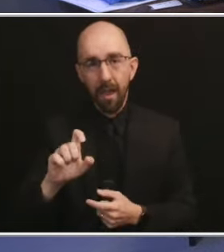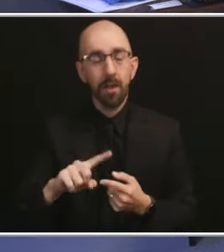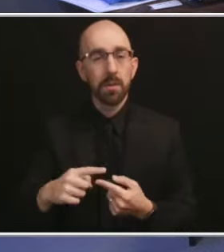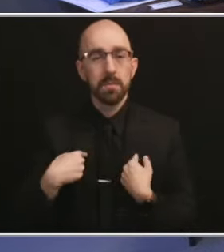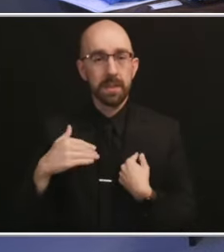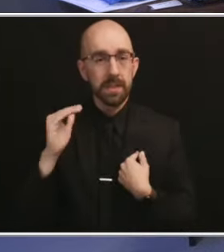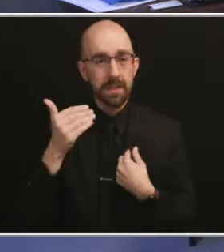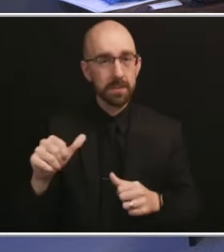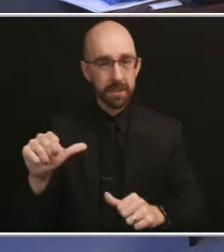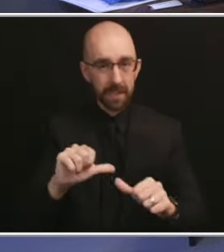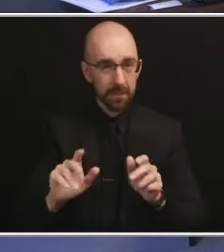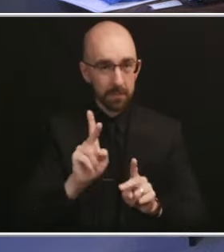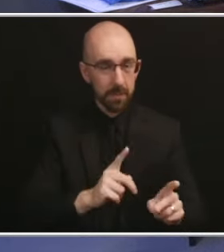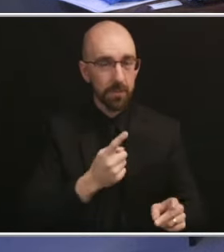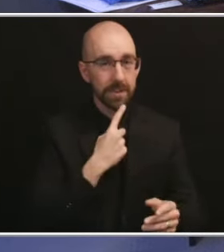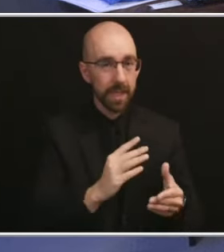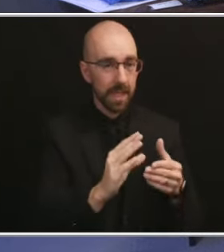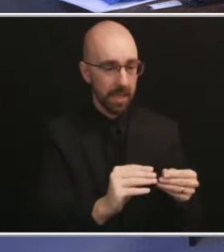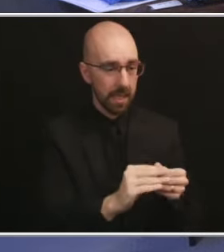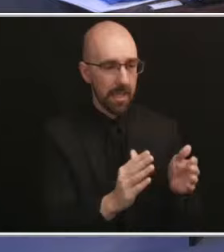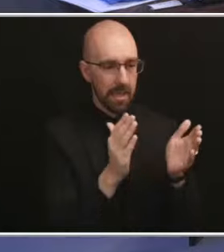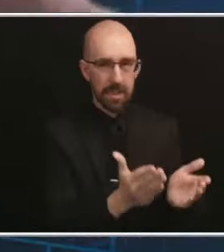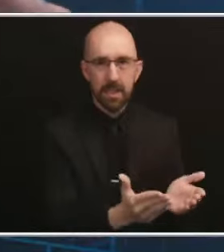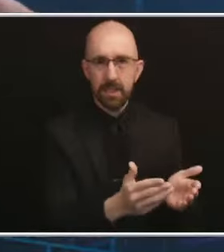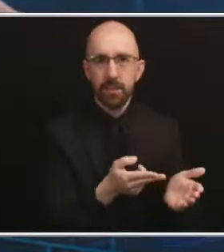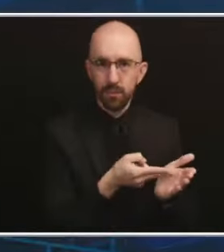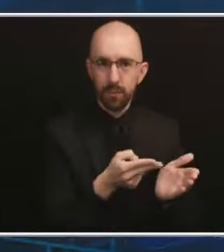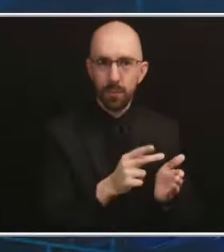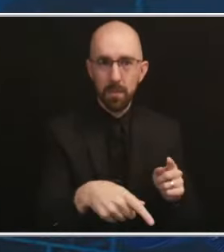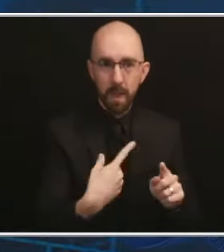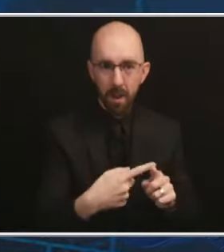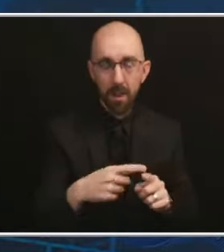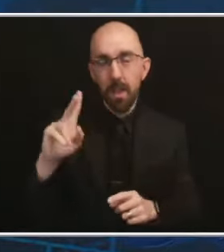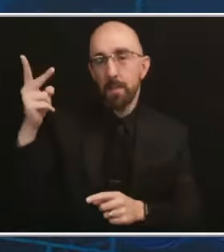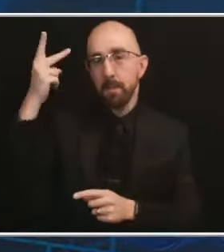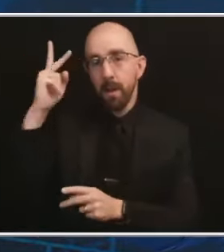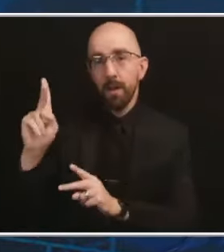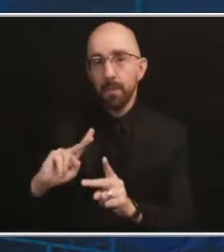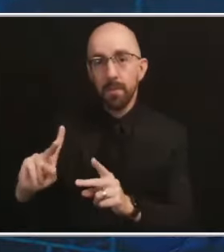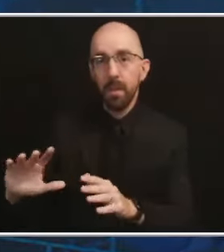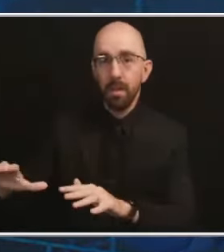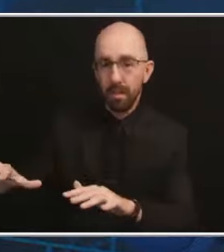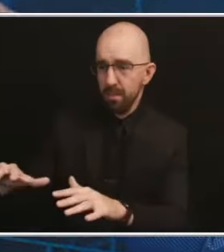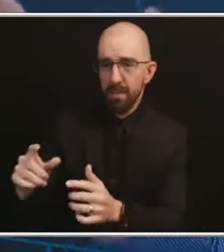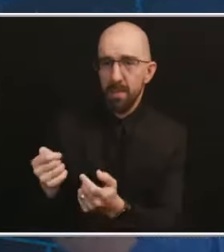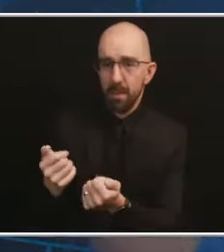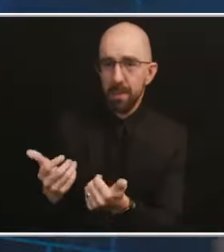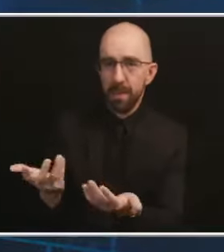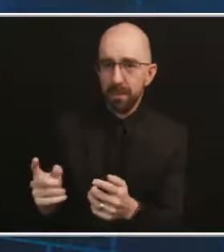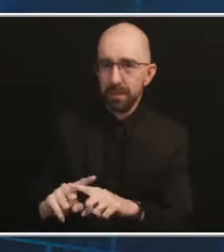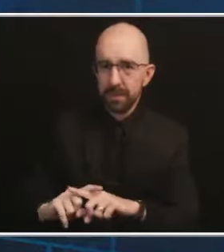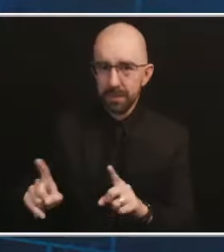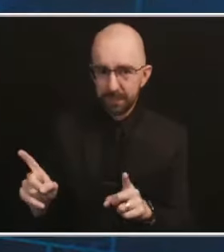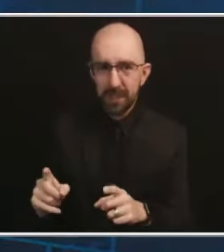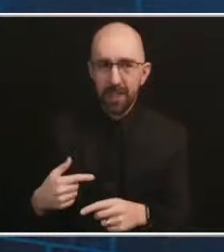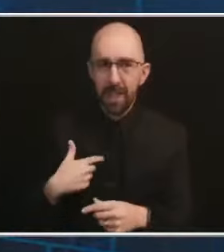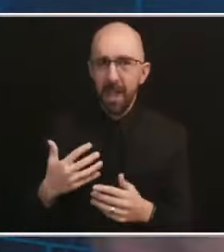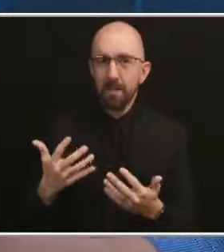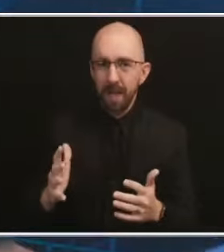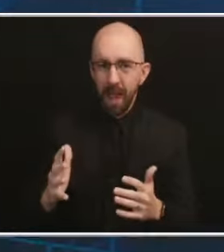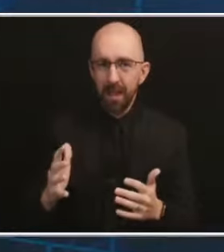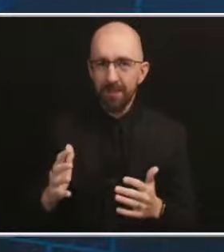are saying this, the truth about it, and then the political folks are out there doing something a little different. A little bit different. I'm kind of buying the science